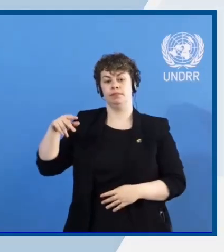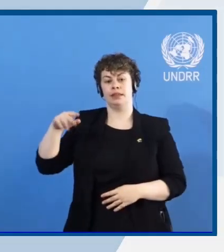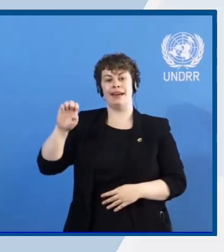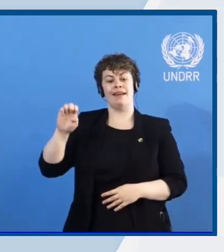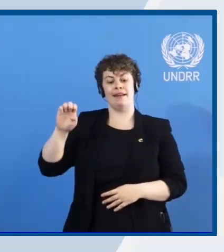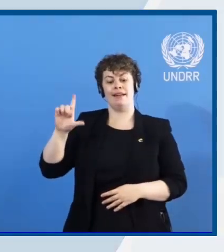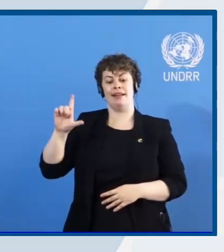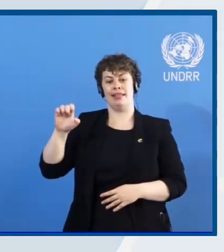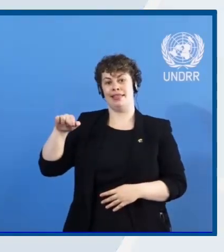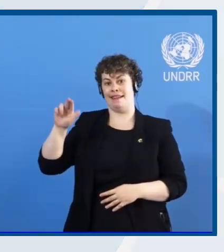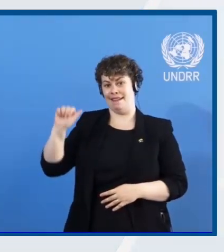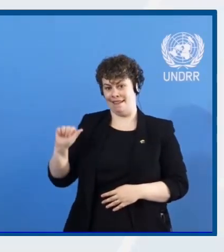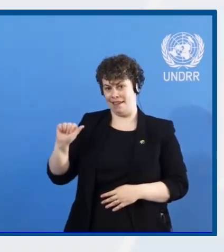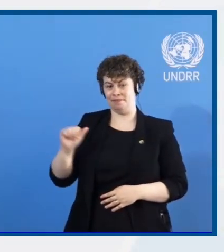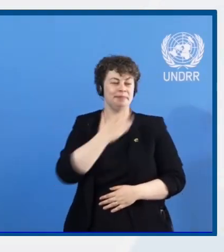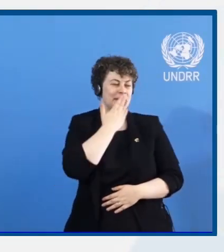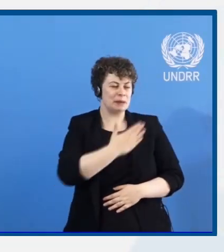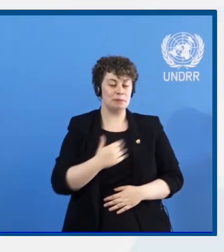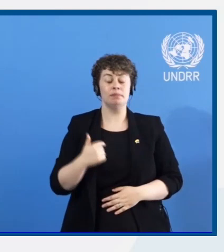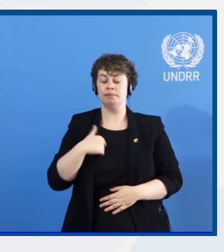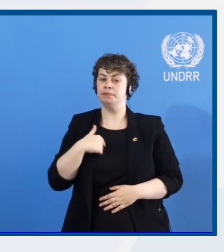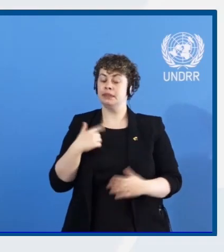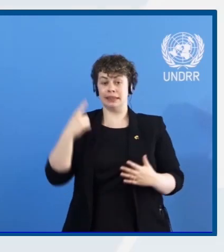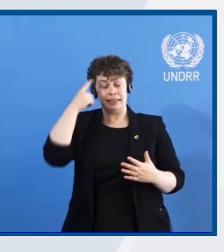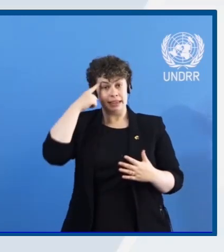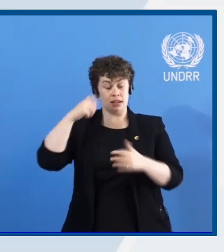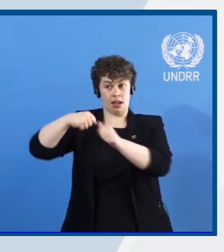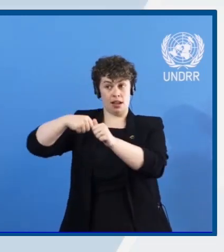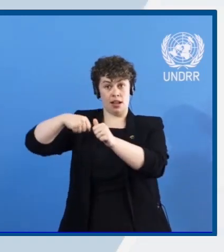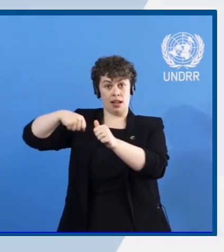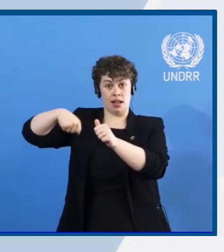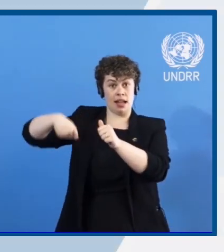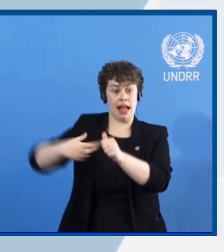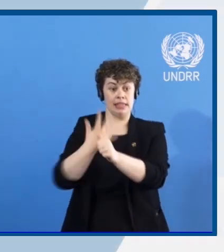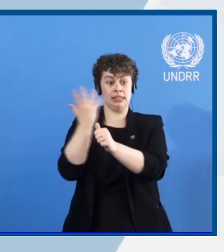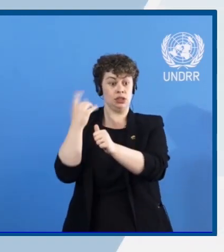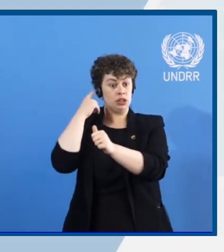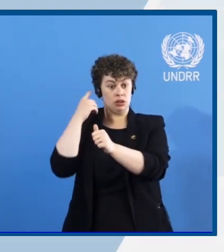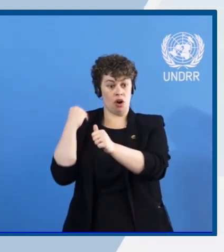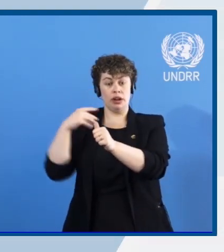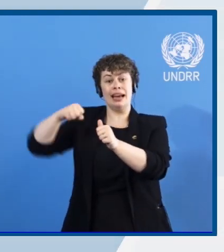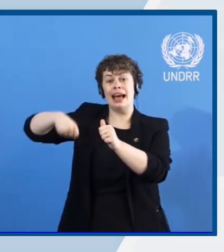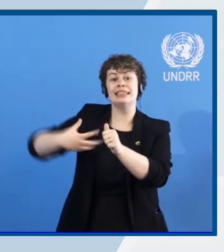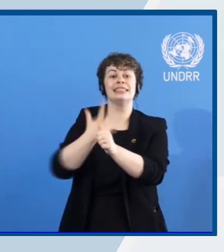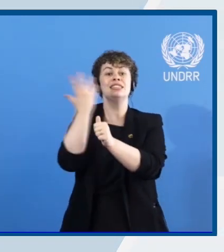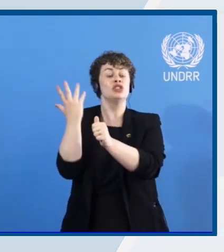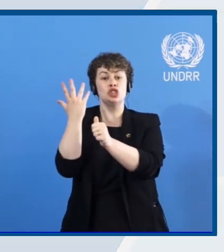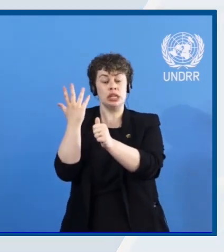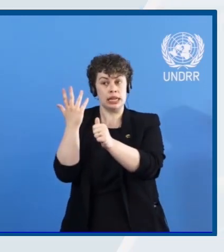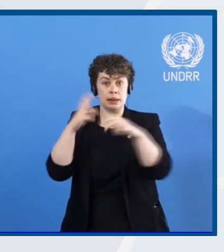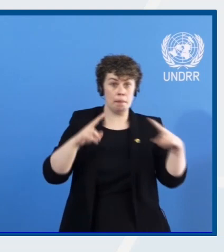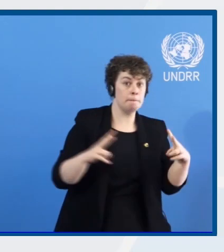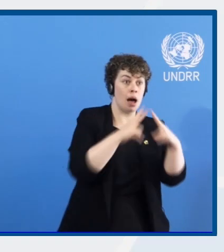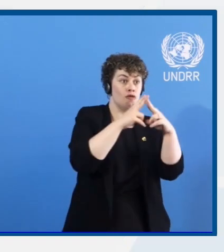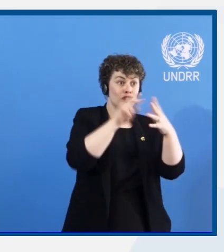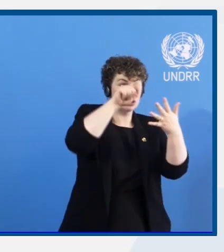I started, that we will not be able to achieve the SDGs, neither the Paris Agreement, unless we step up our